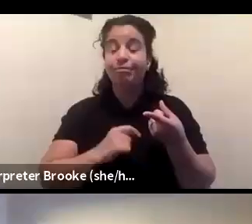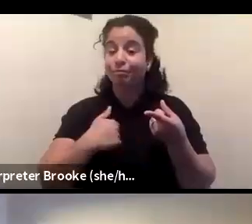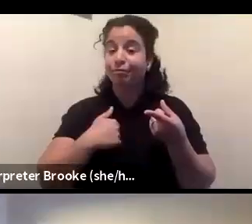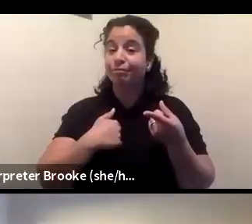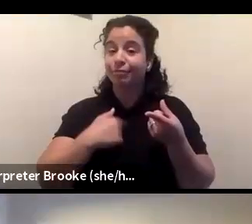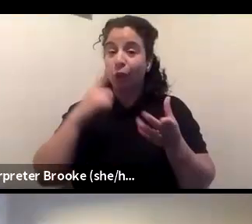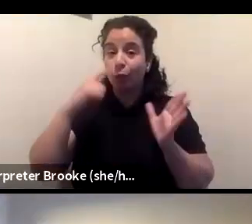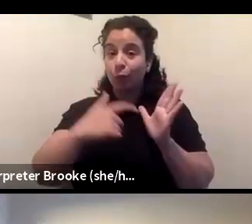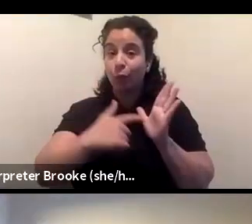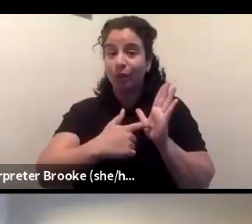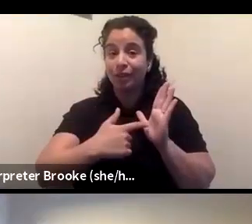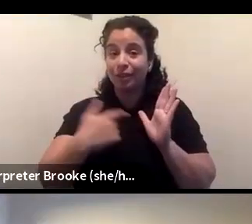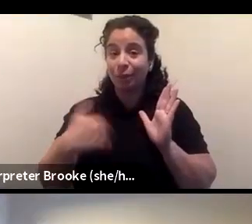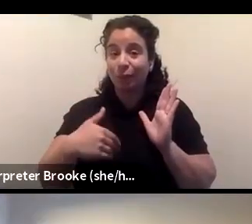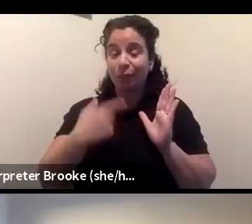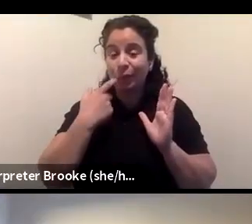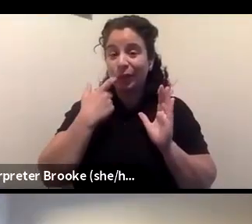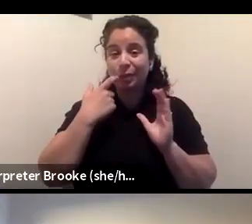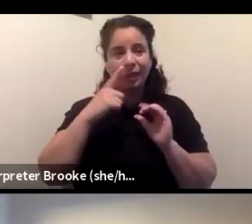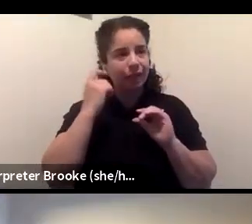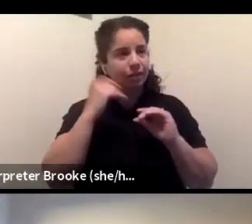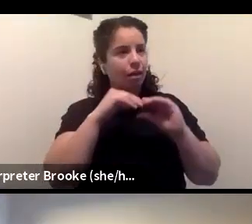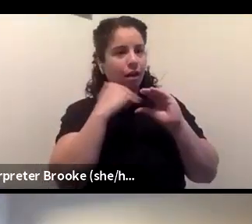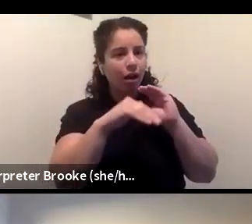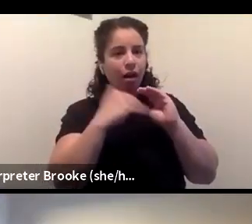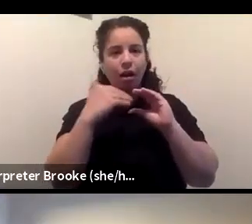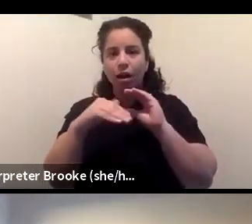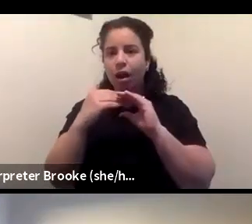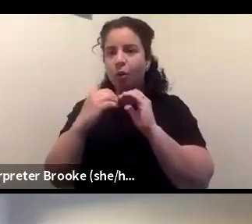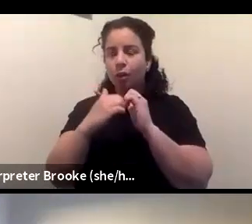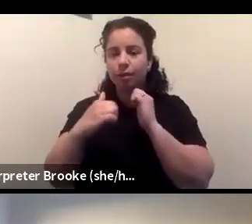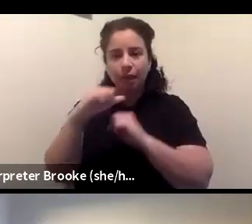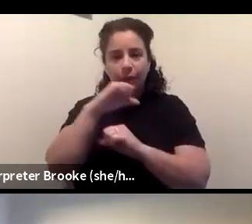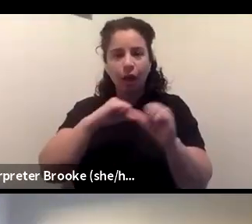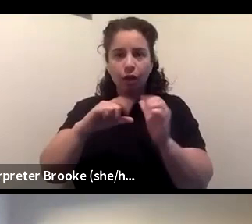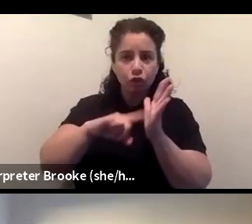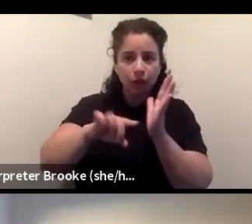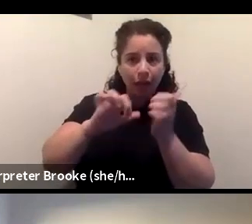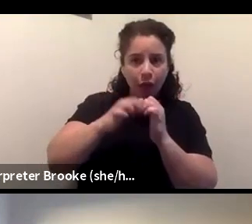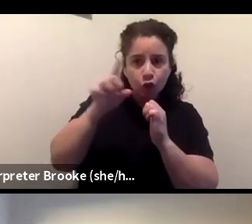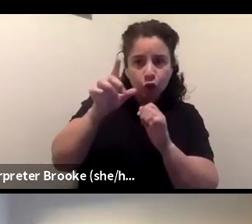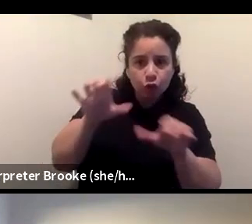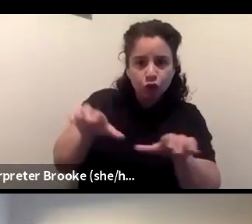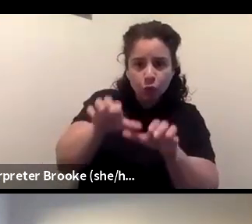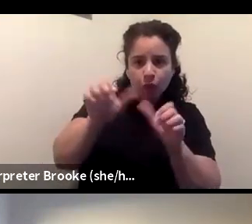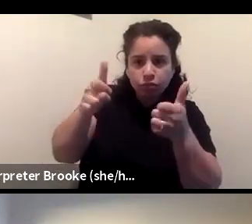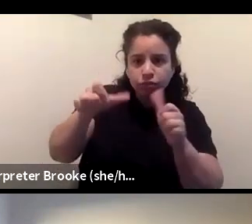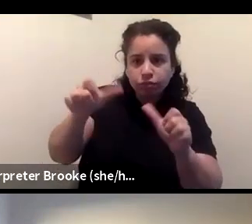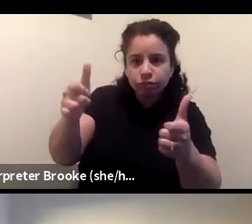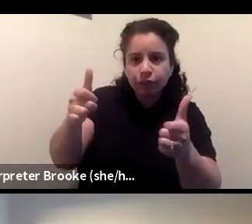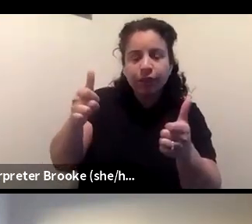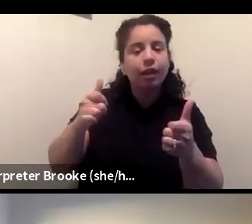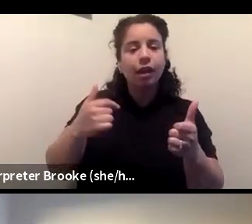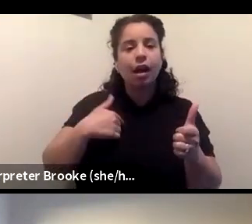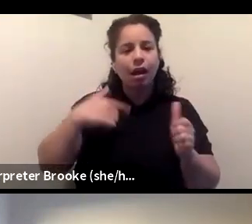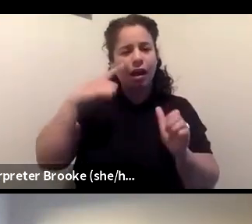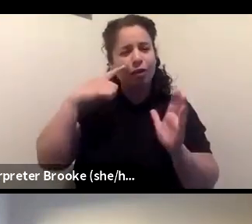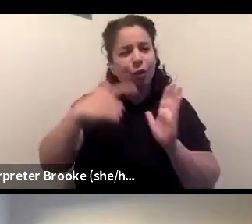lately in just emailing with folks and like checking in with them about how they're doing, I don't know, it seems